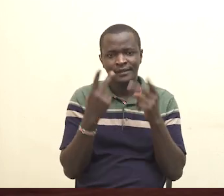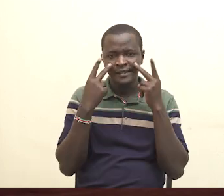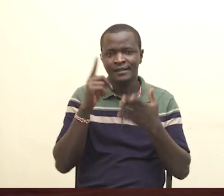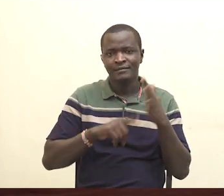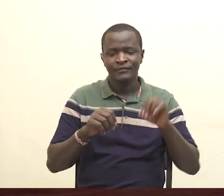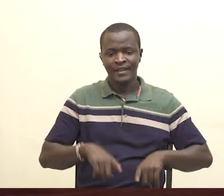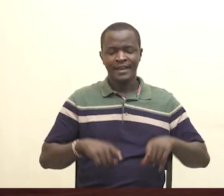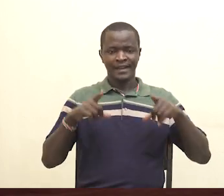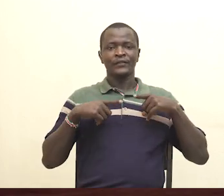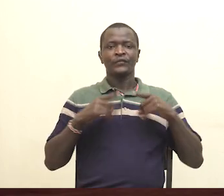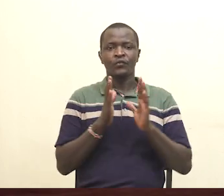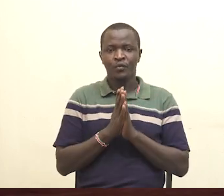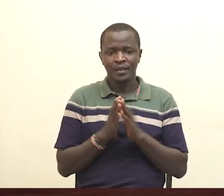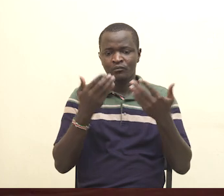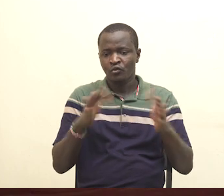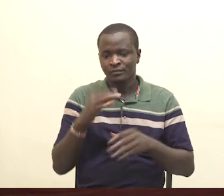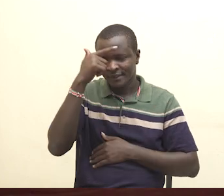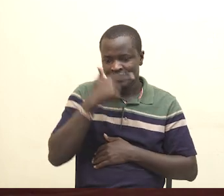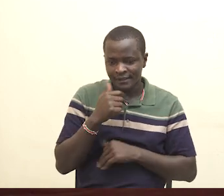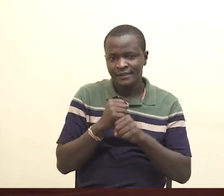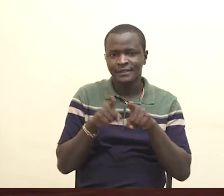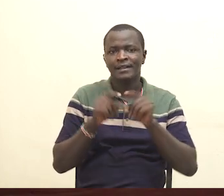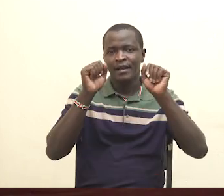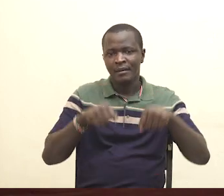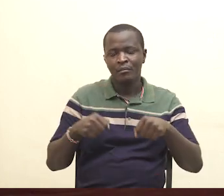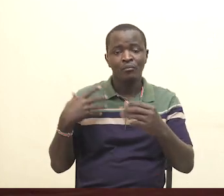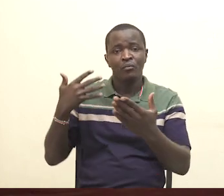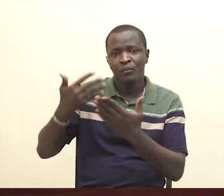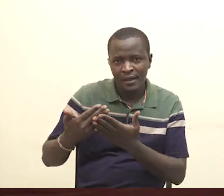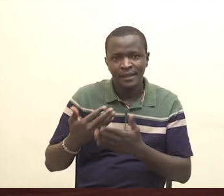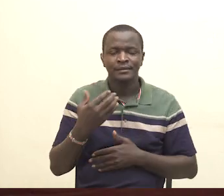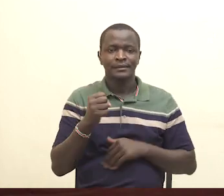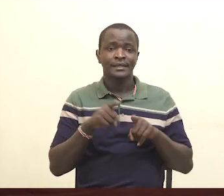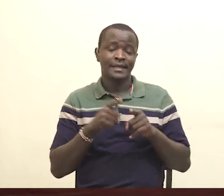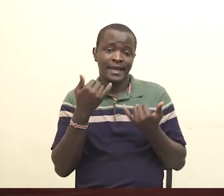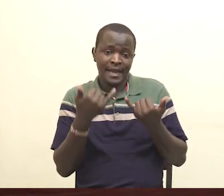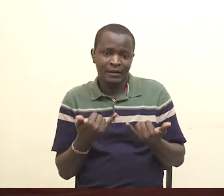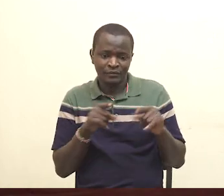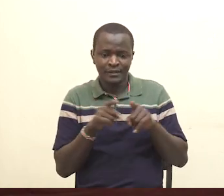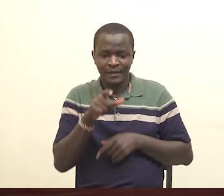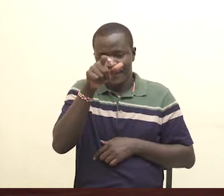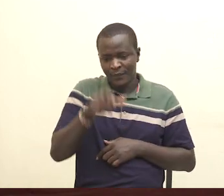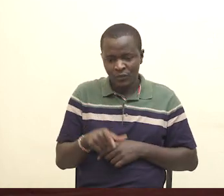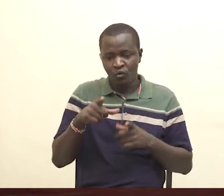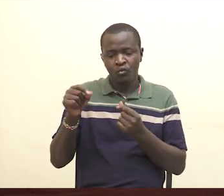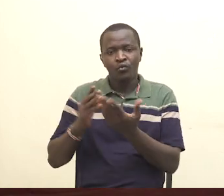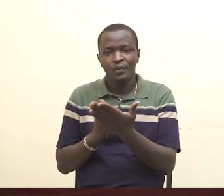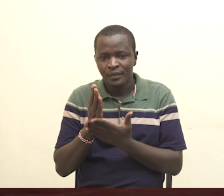able to live with the lost eyesight at adulthood. And now this person is already